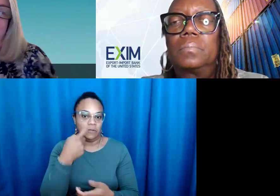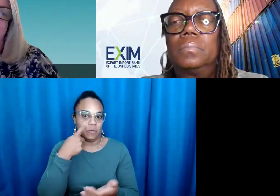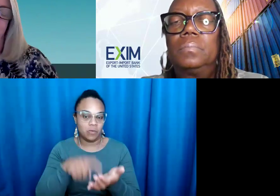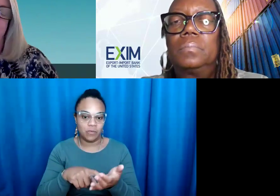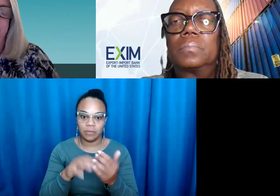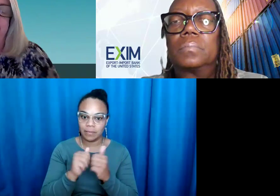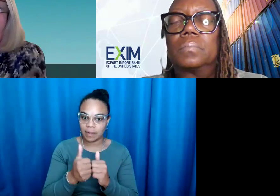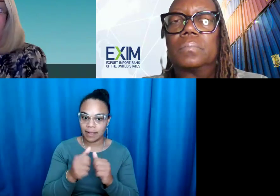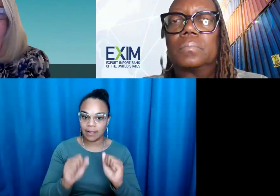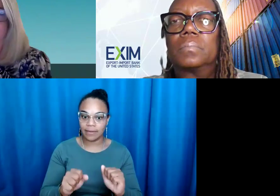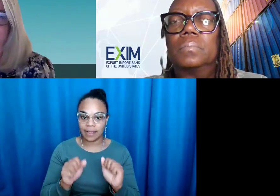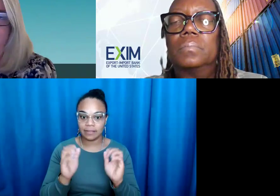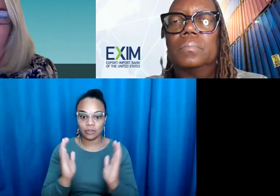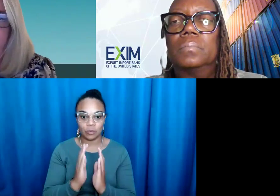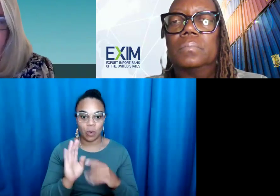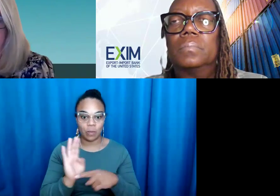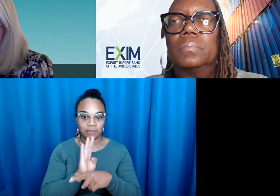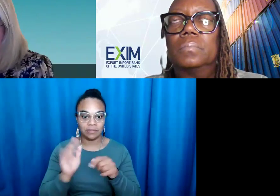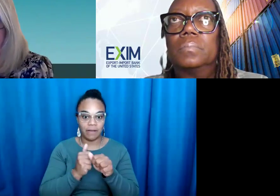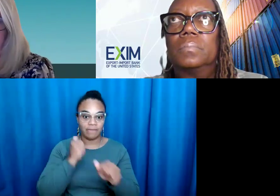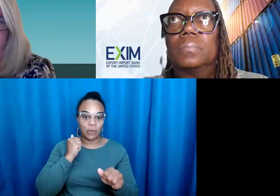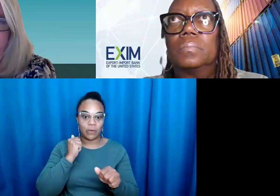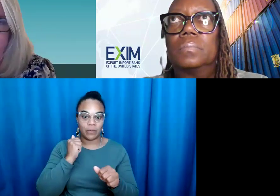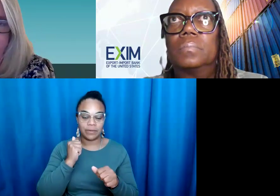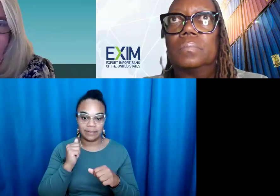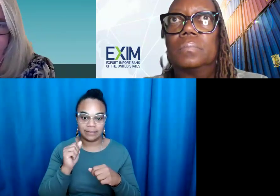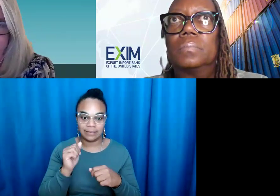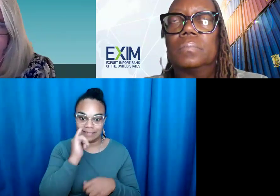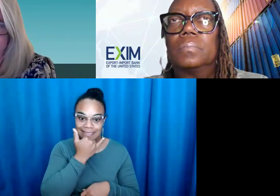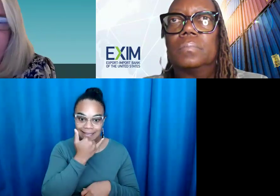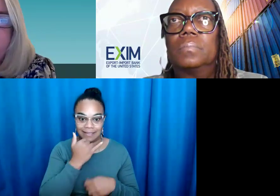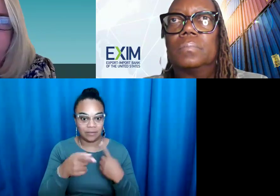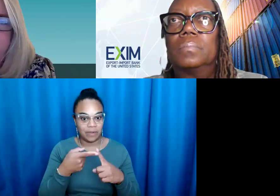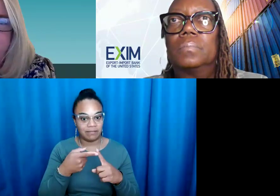how can small businesses avoid them when they're looking to start exporting?